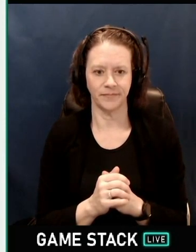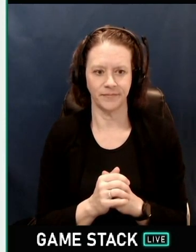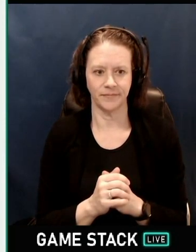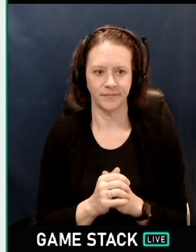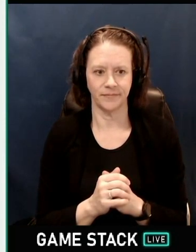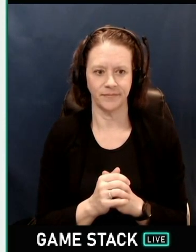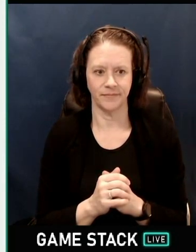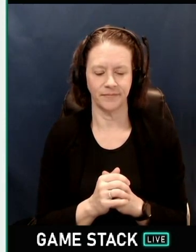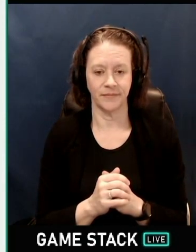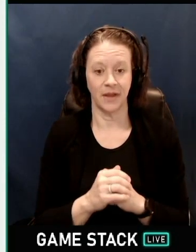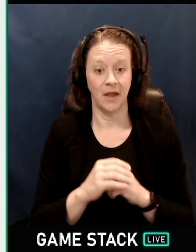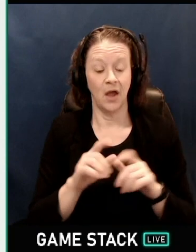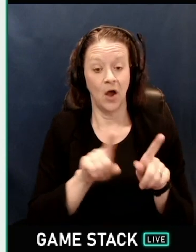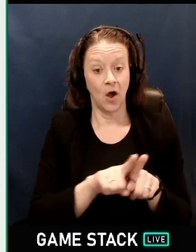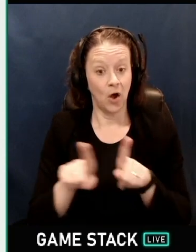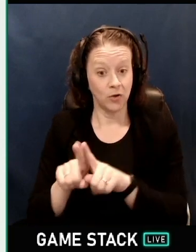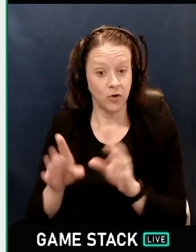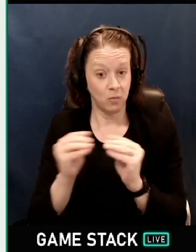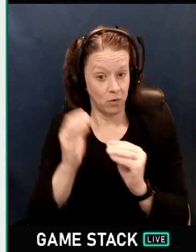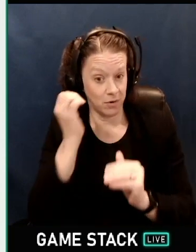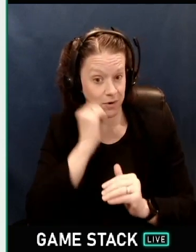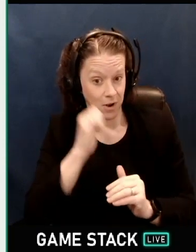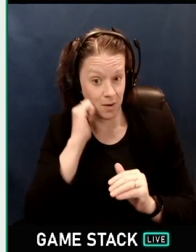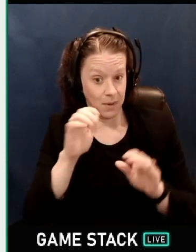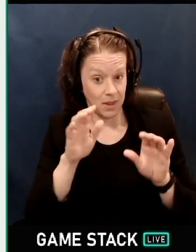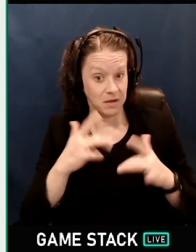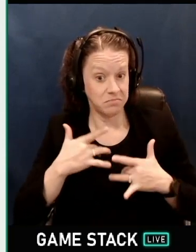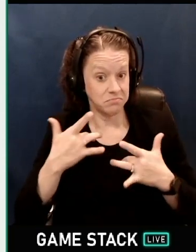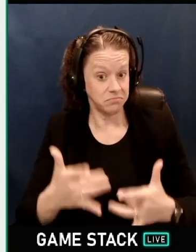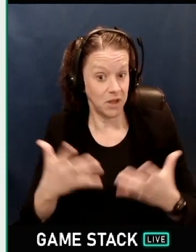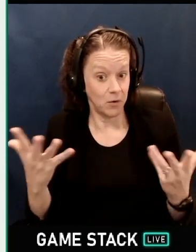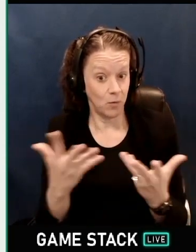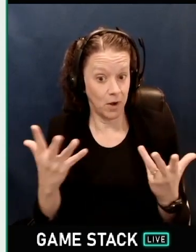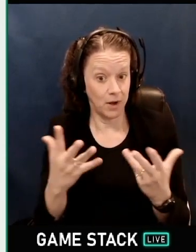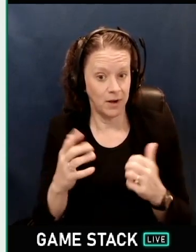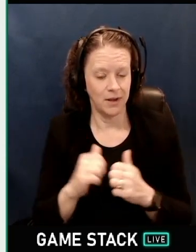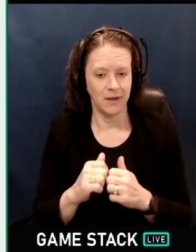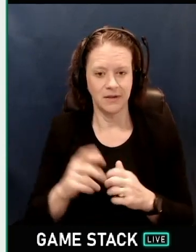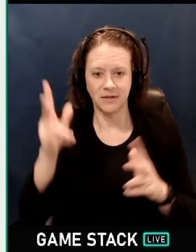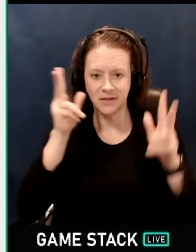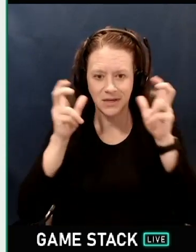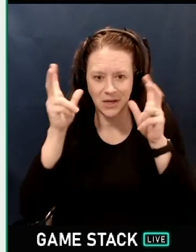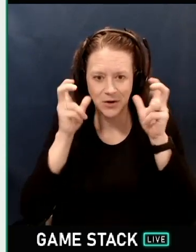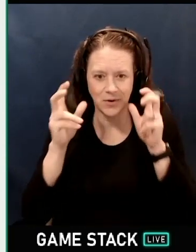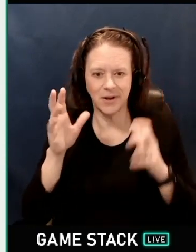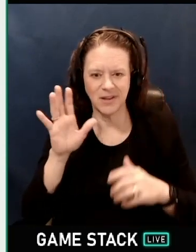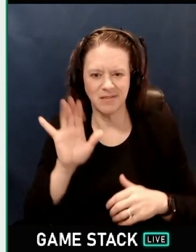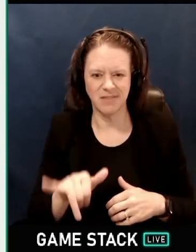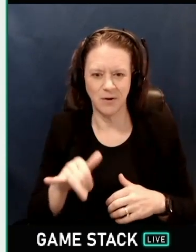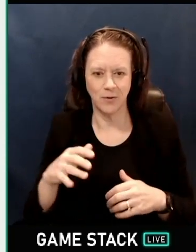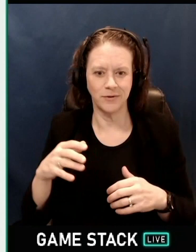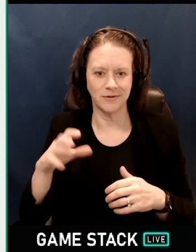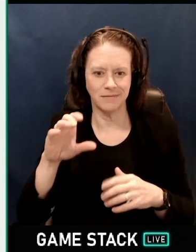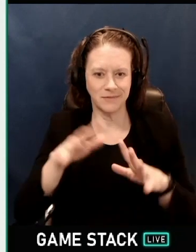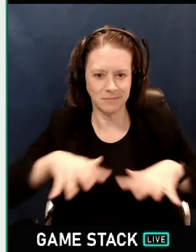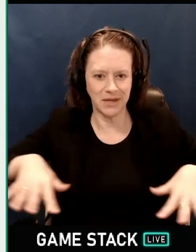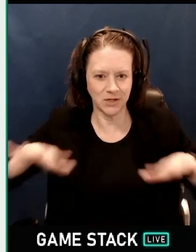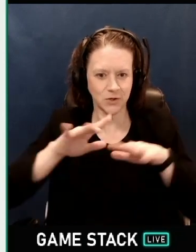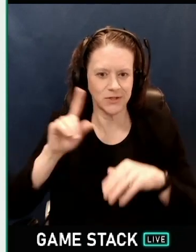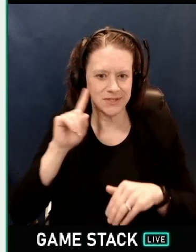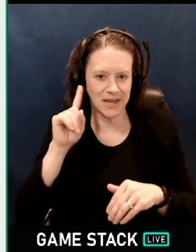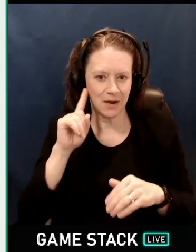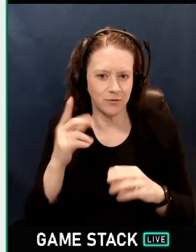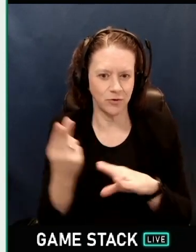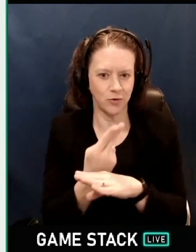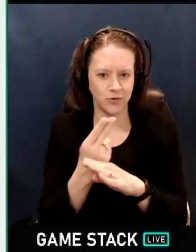But more ubiquitously is playing back spatial sound over headphones. You know, with